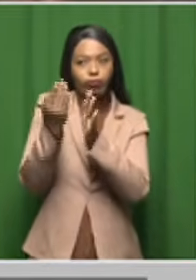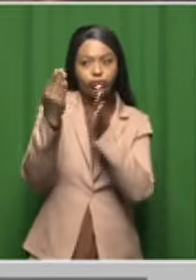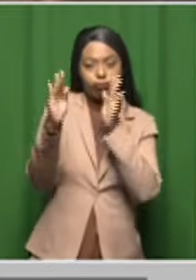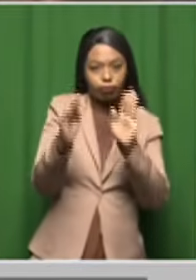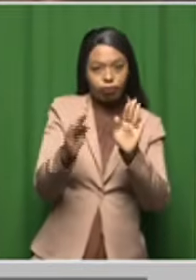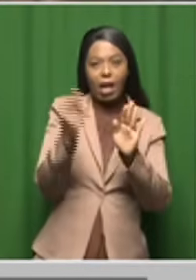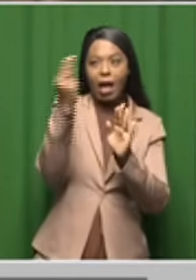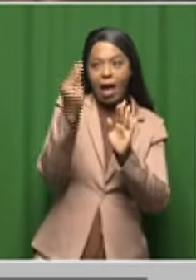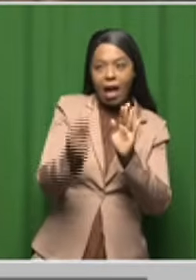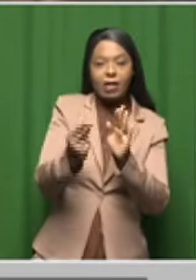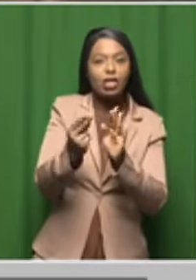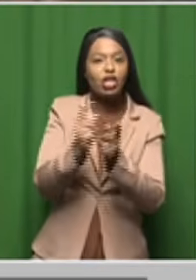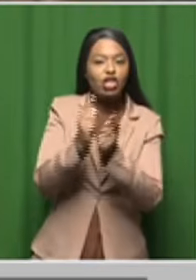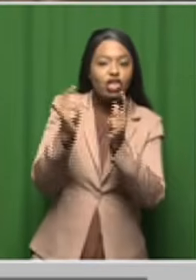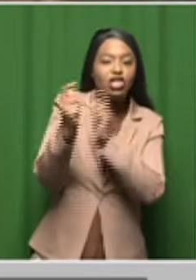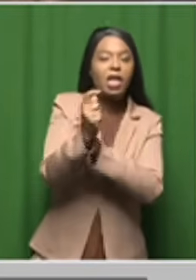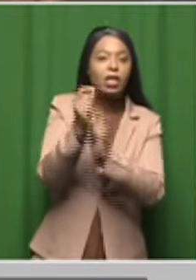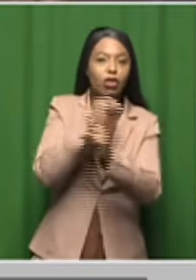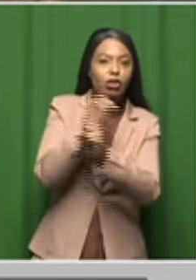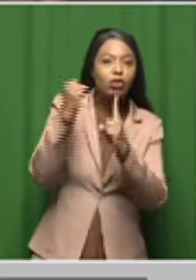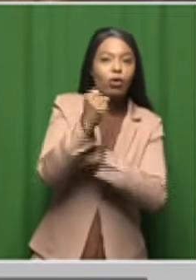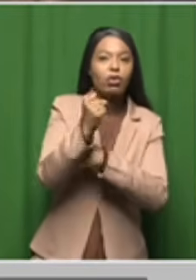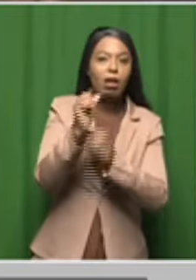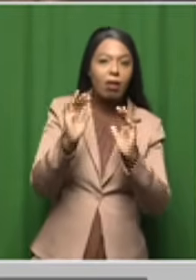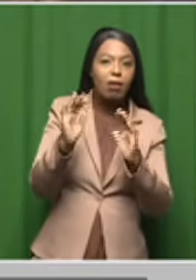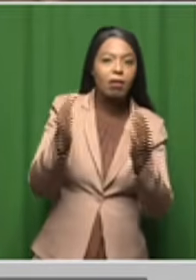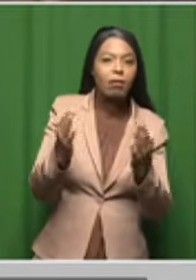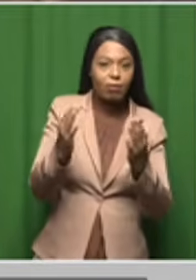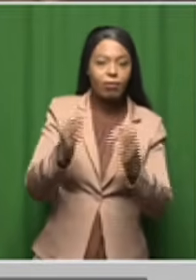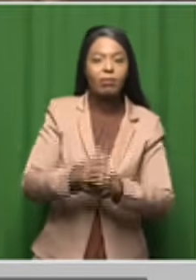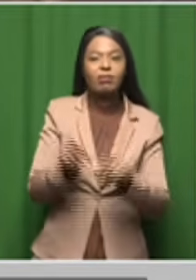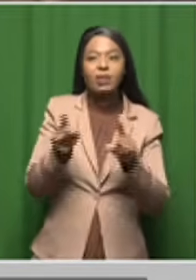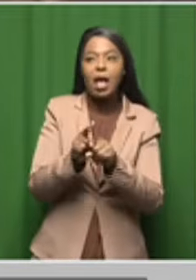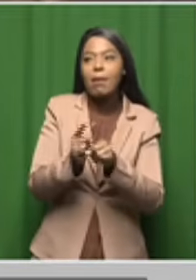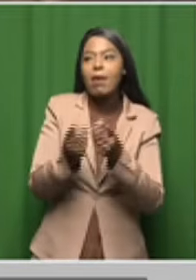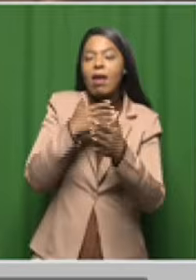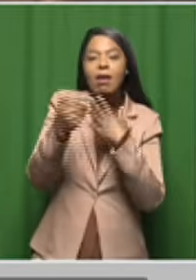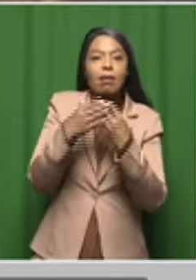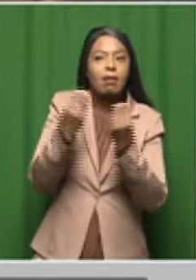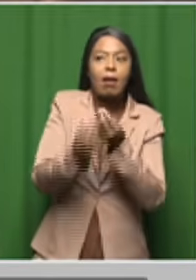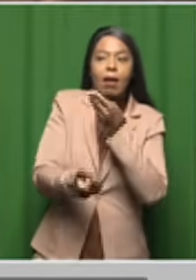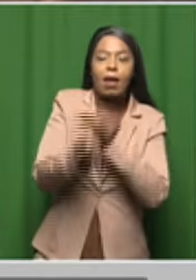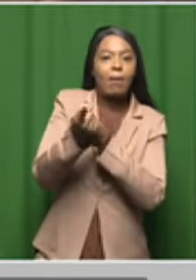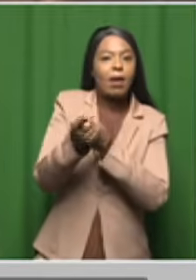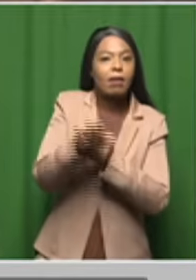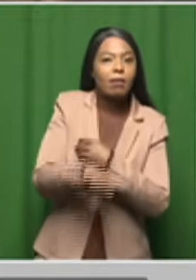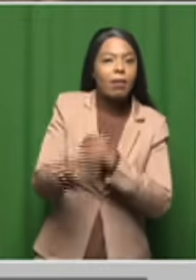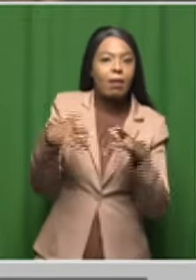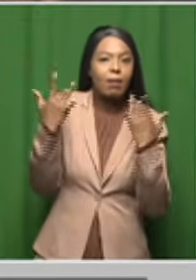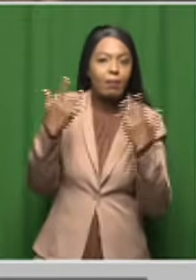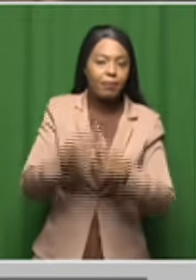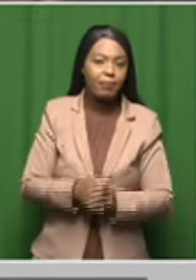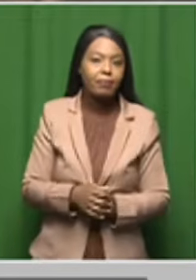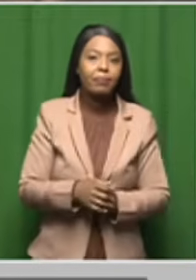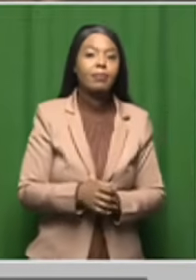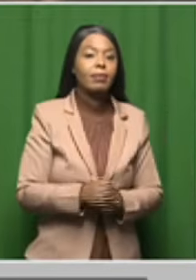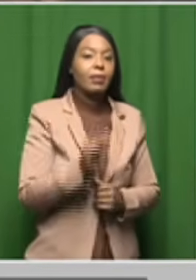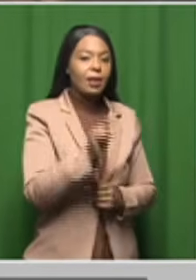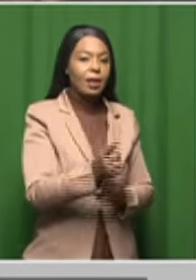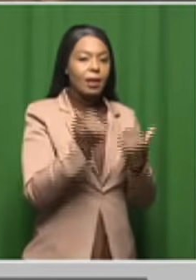social change and to the necessary discourse. First and foremost, we chose the title, The